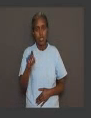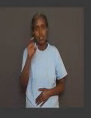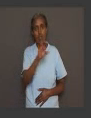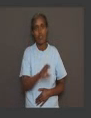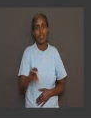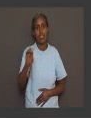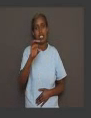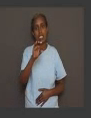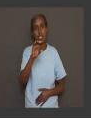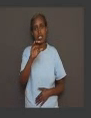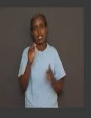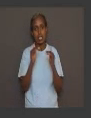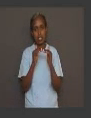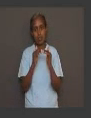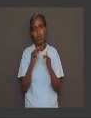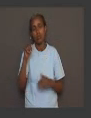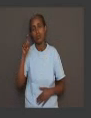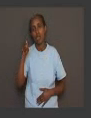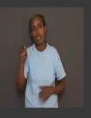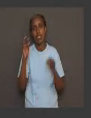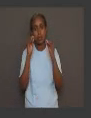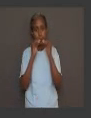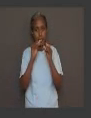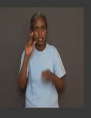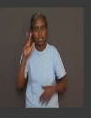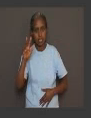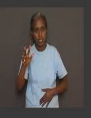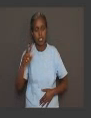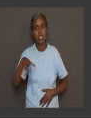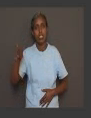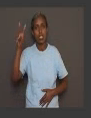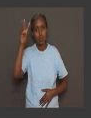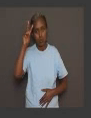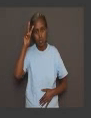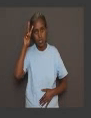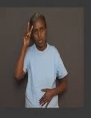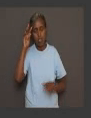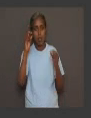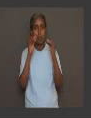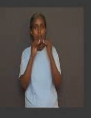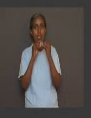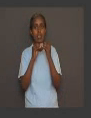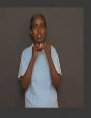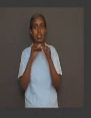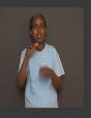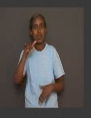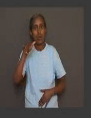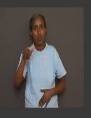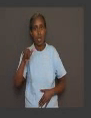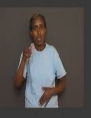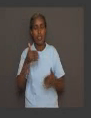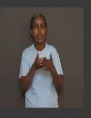circle is x plus 3 squared plus